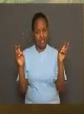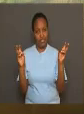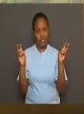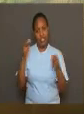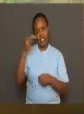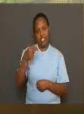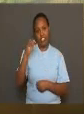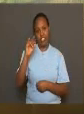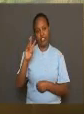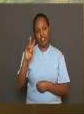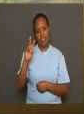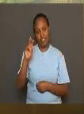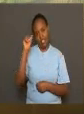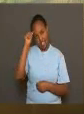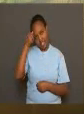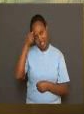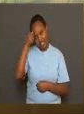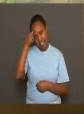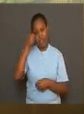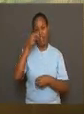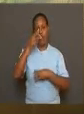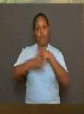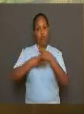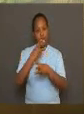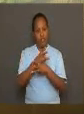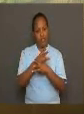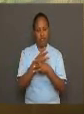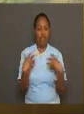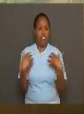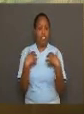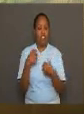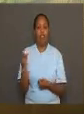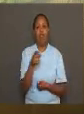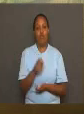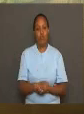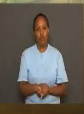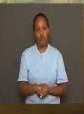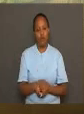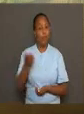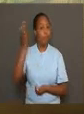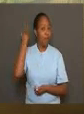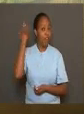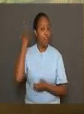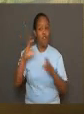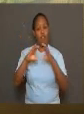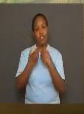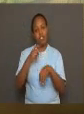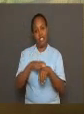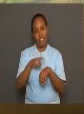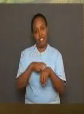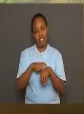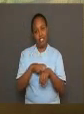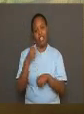of HIV/AIDS as a global pandemic. Last time, we were looking at